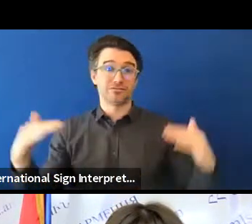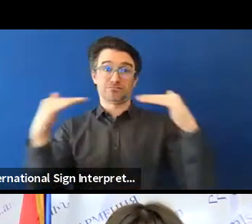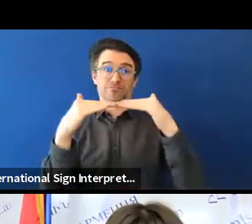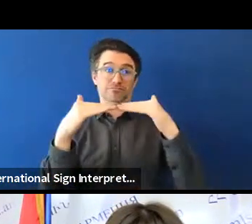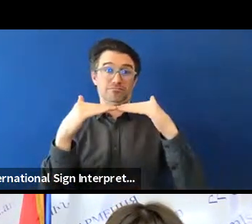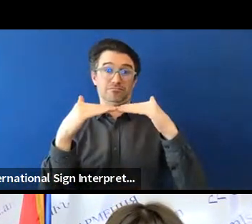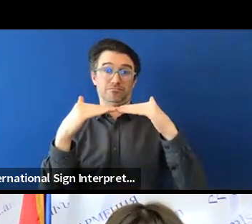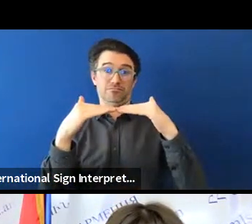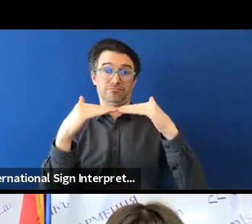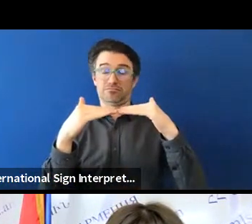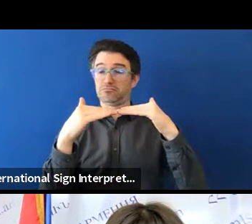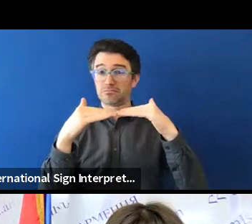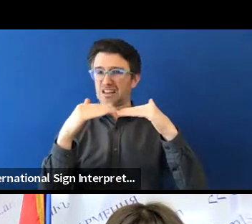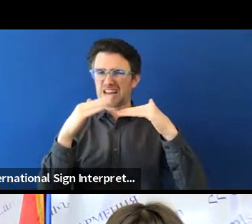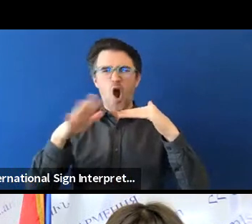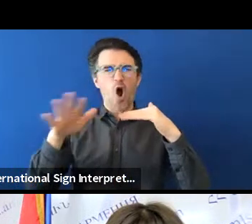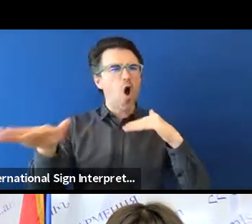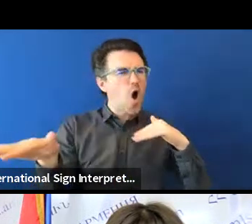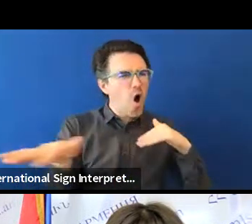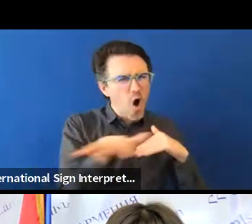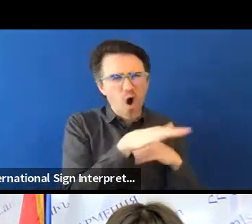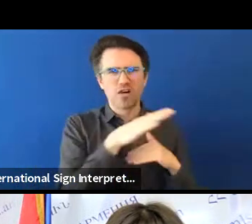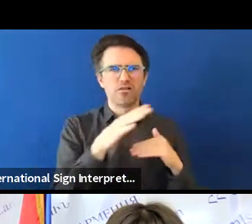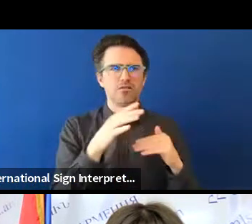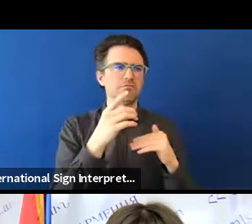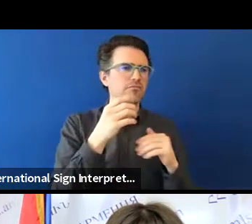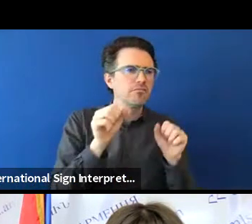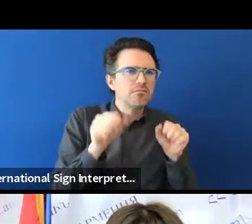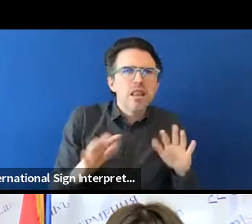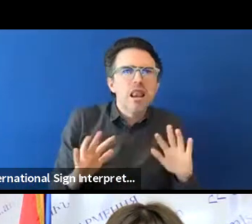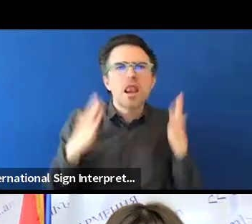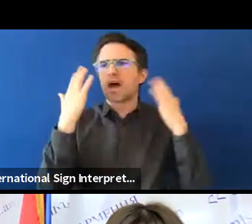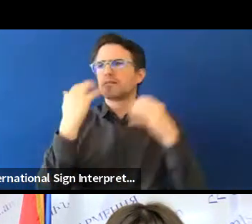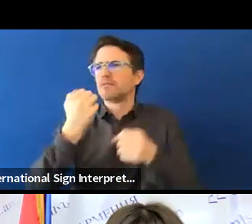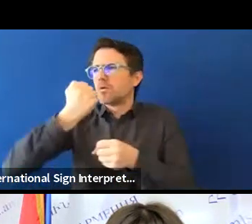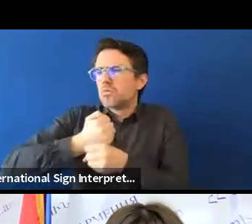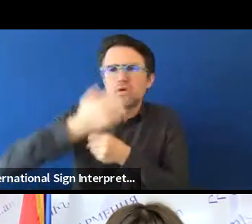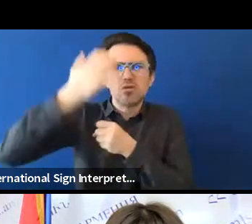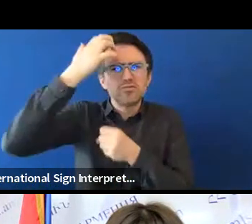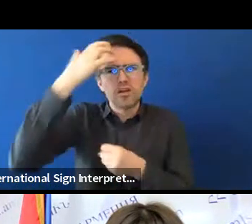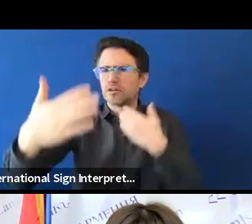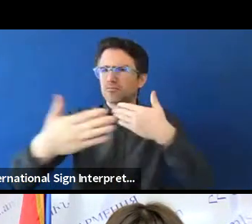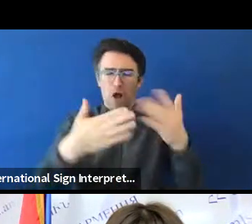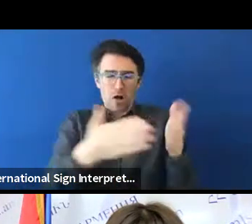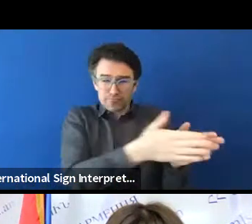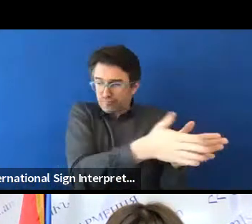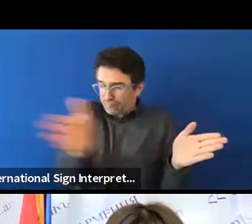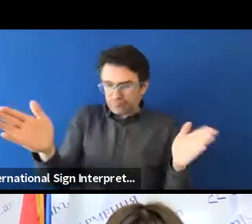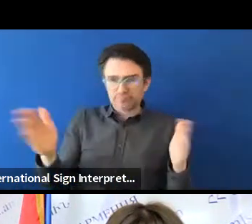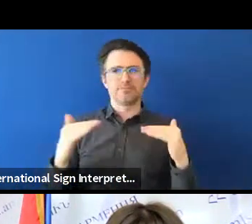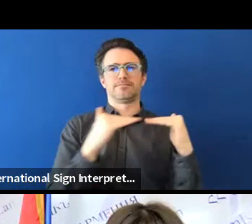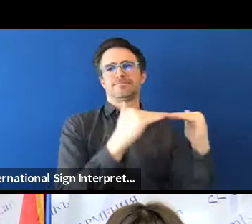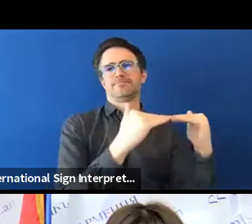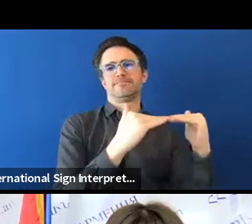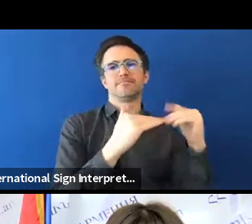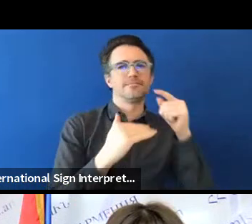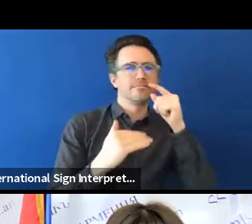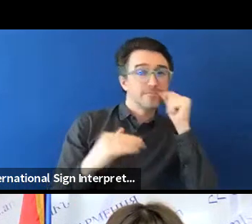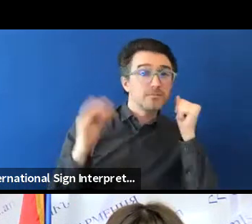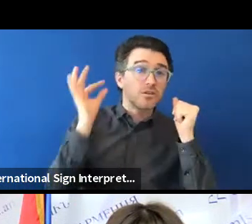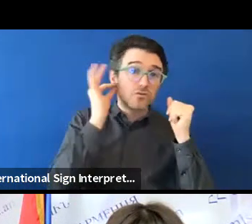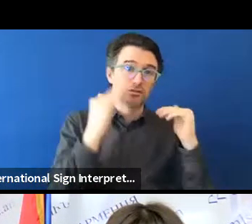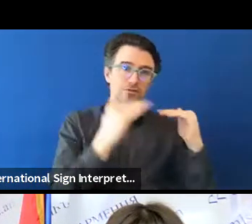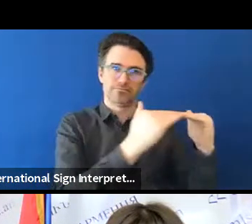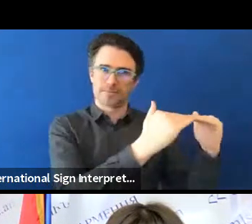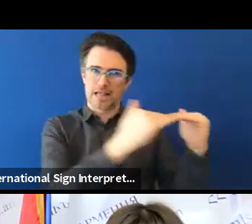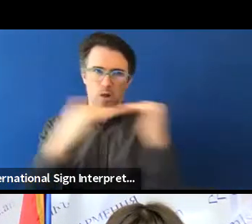the value of girls by addressing GBSS is central to our engagement in the same way